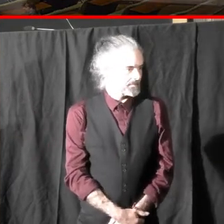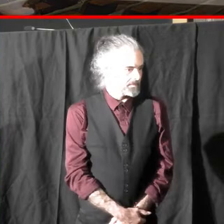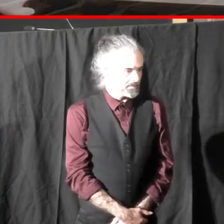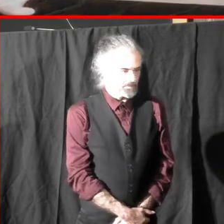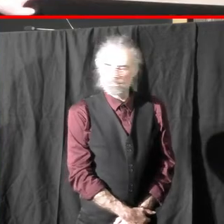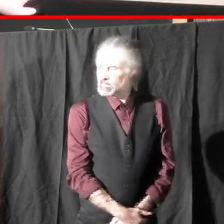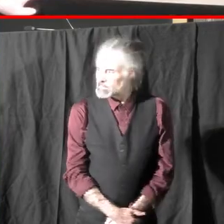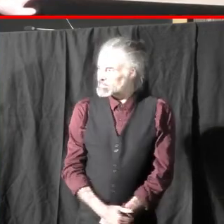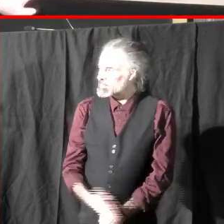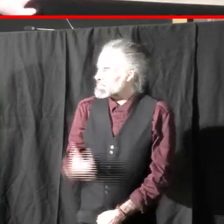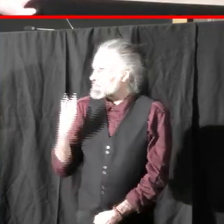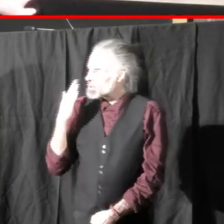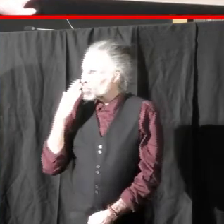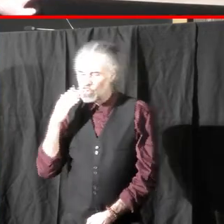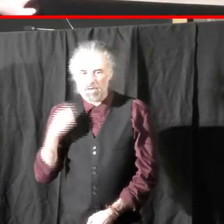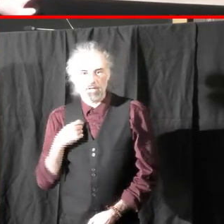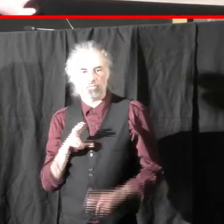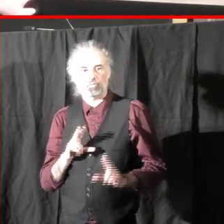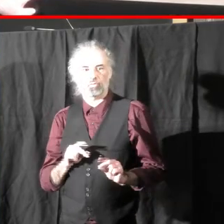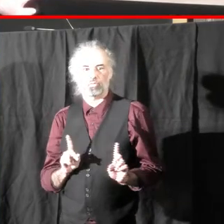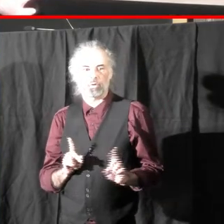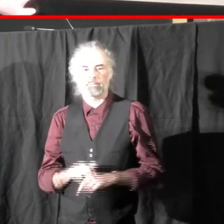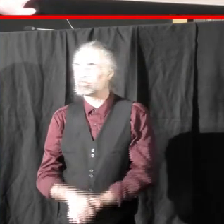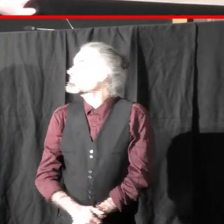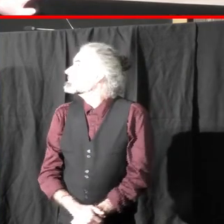And as I do,